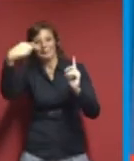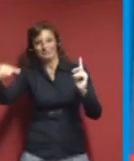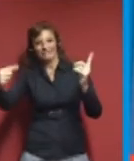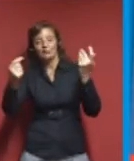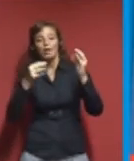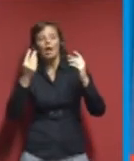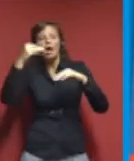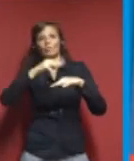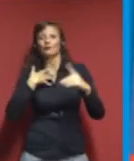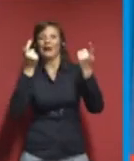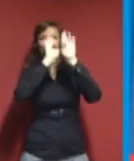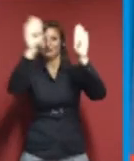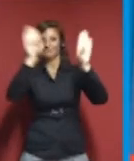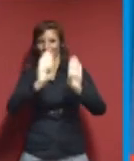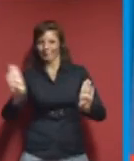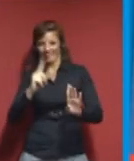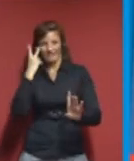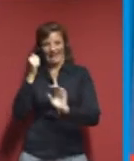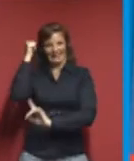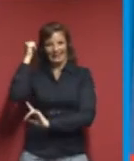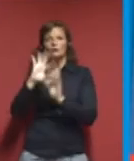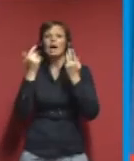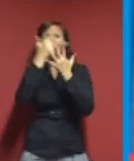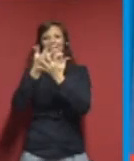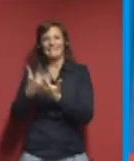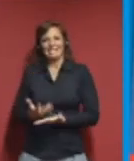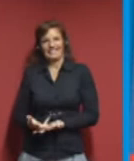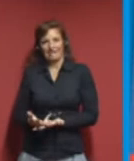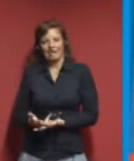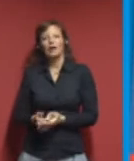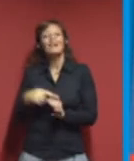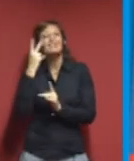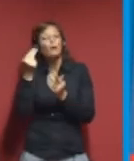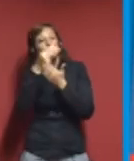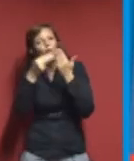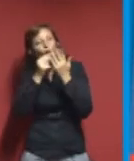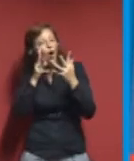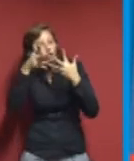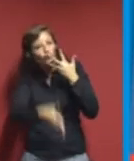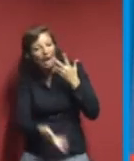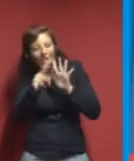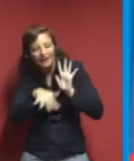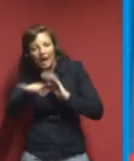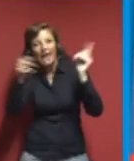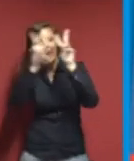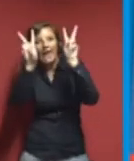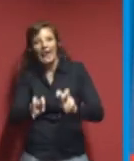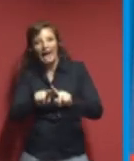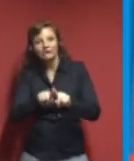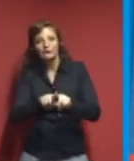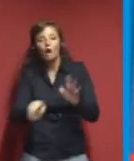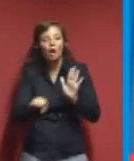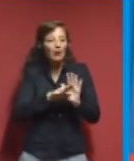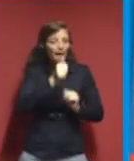that were available in the Electrical Experimenter between 1917 and 1918. These are exactly the kinds of things you would see in a Make magazine